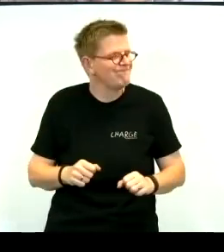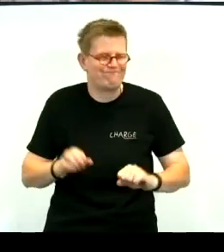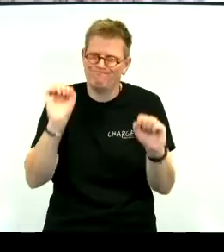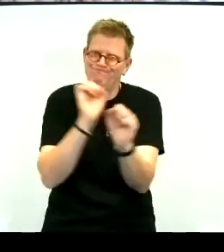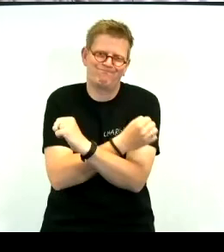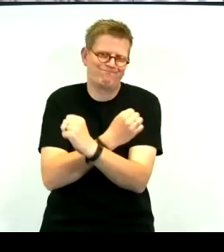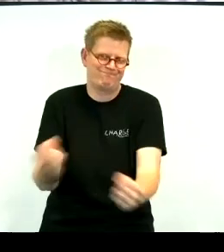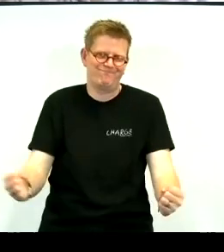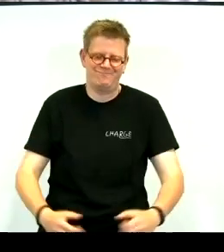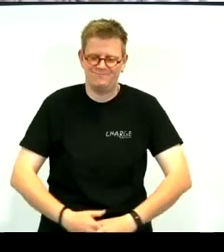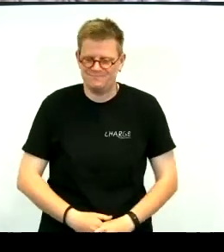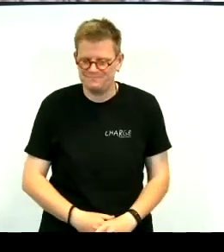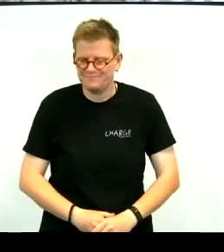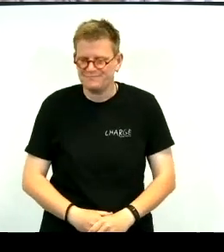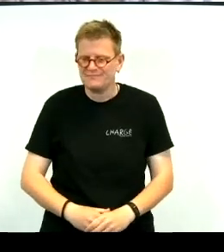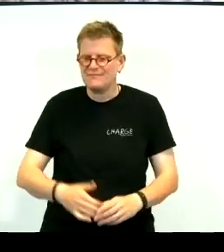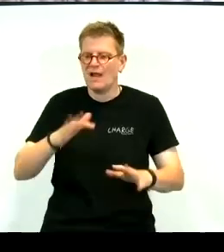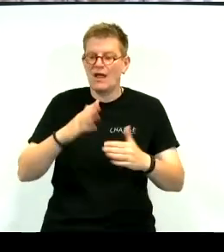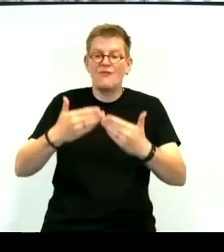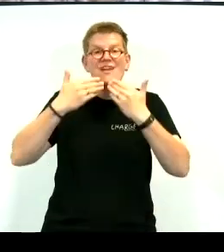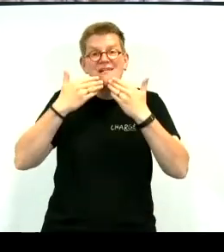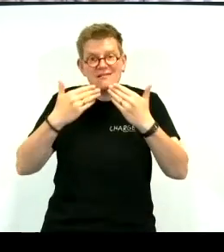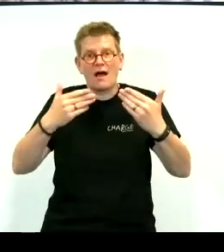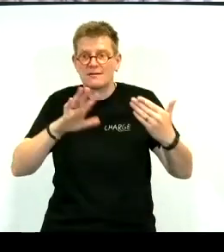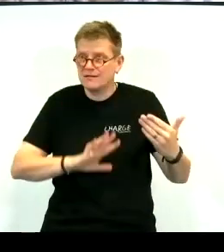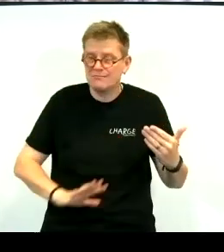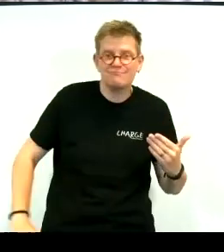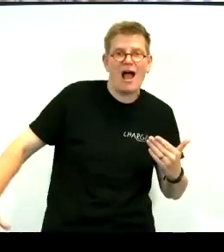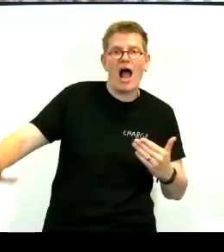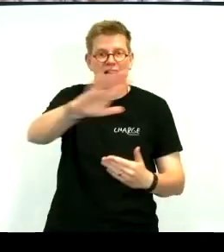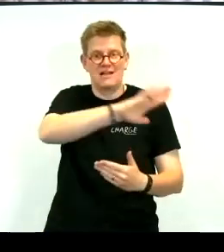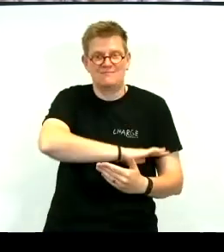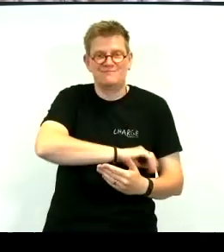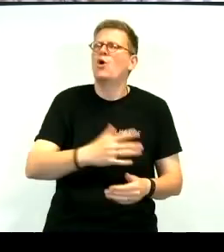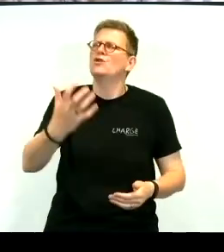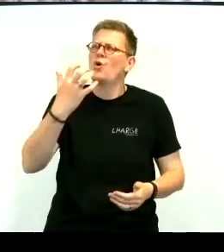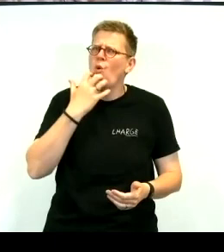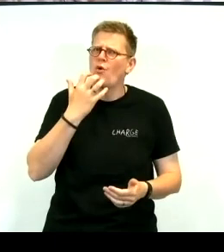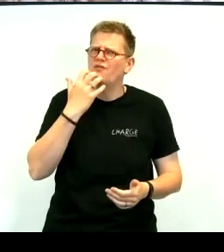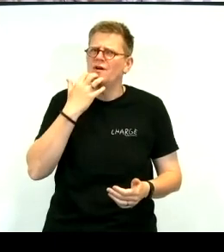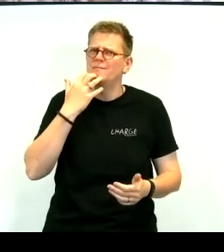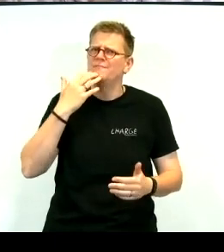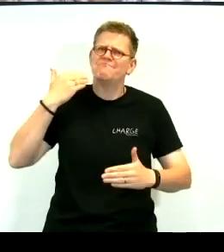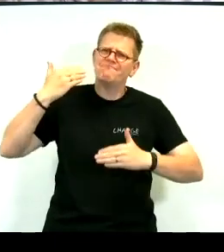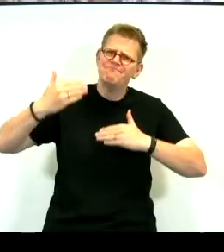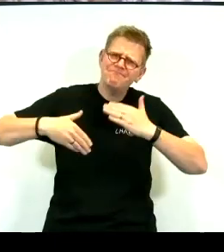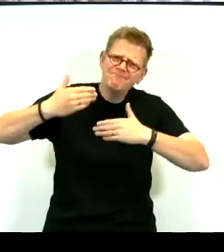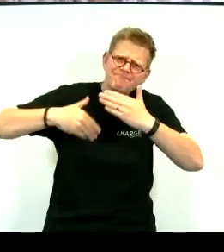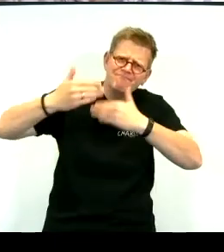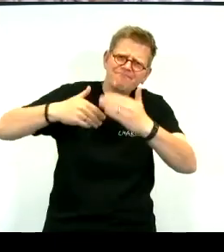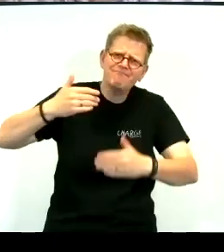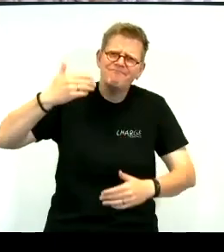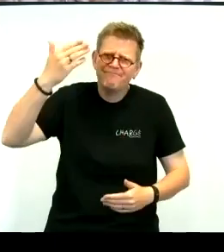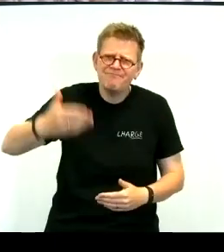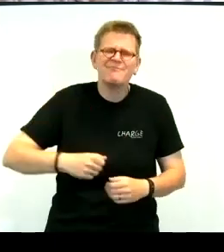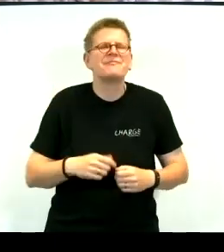to the technicians, without whom none of this would have been possible. Thank you so much. And let's hope